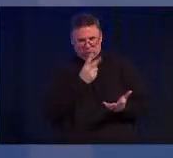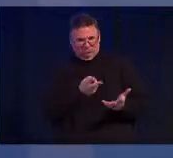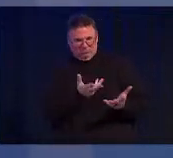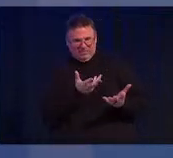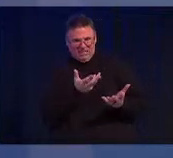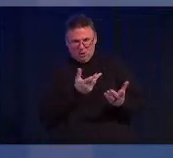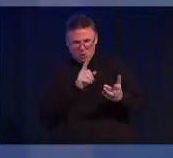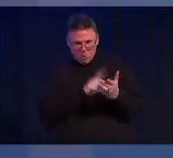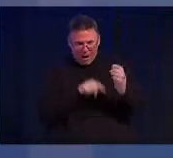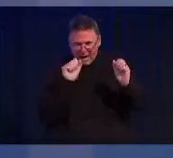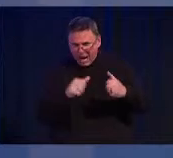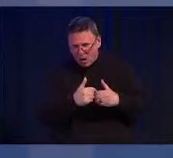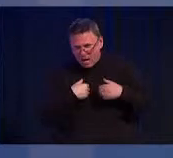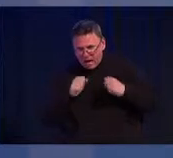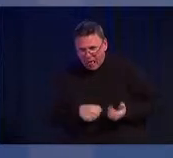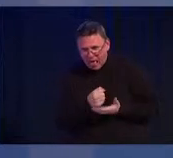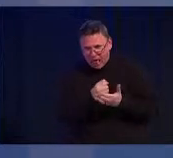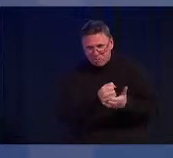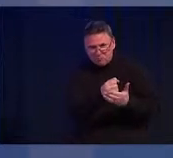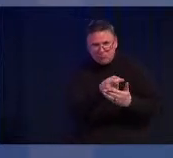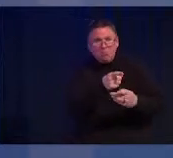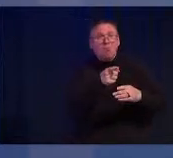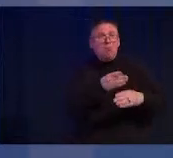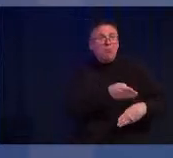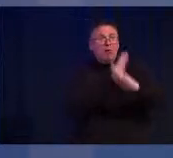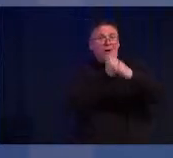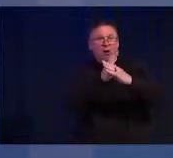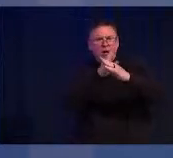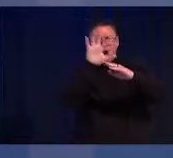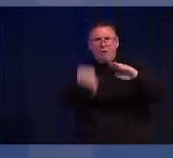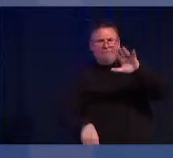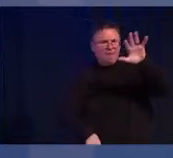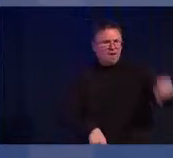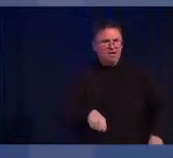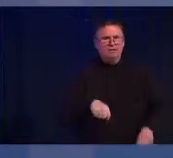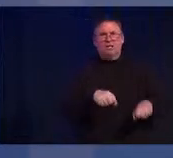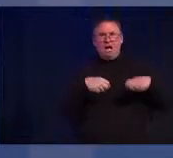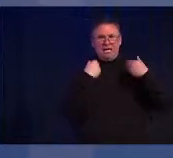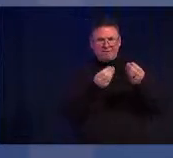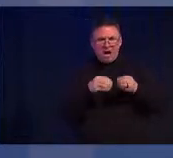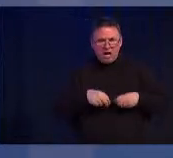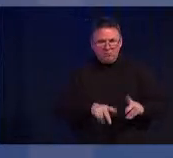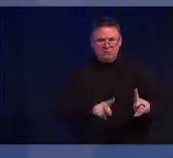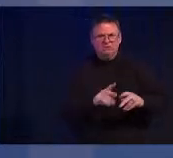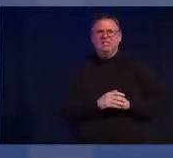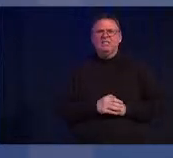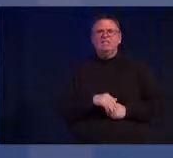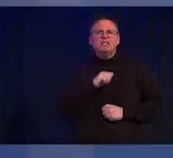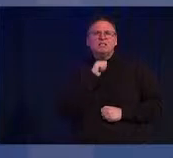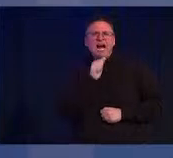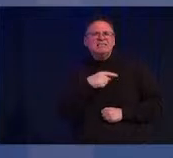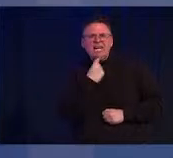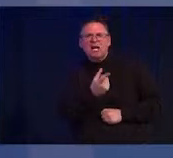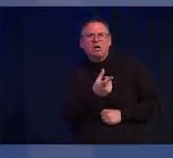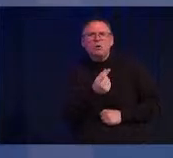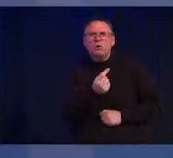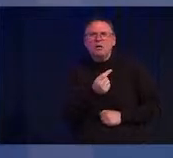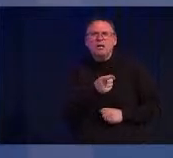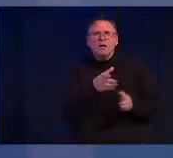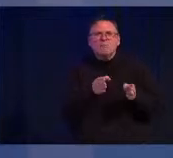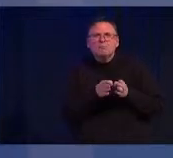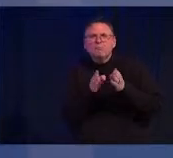do to remove those roadblocks? It's not about telling you what path you need to take.